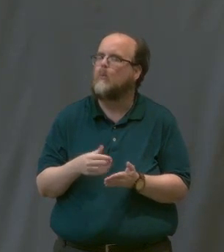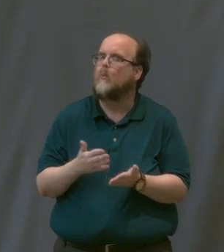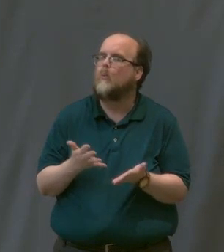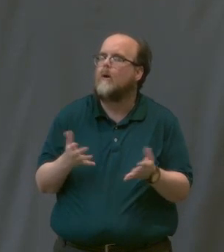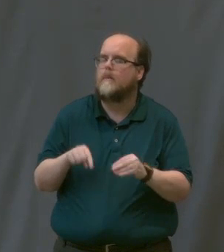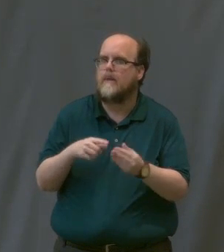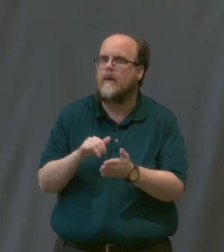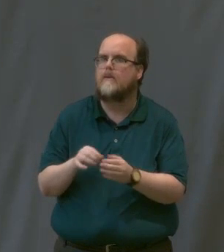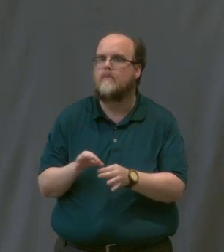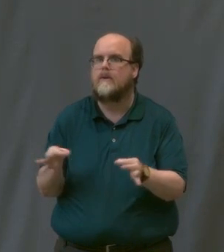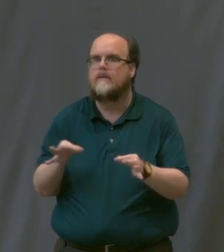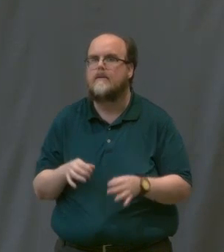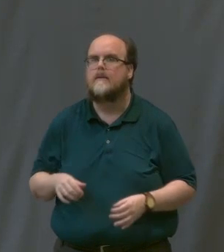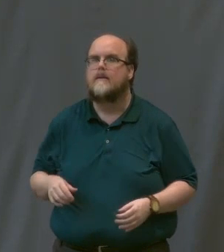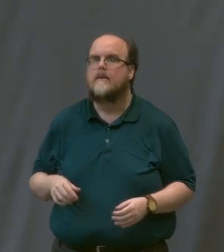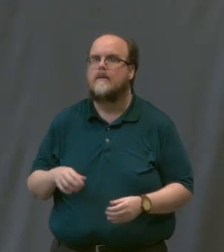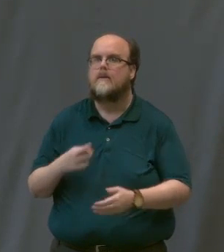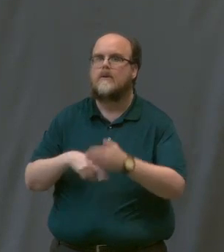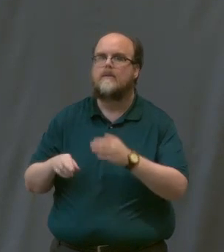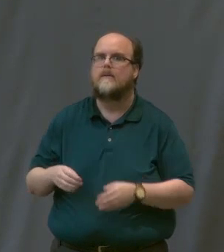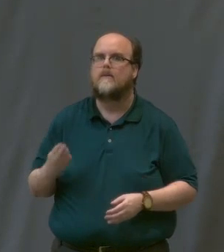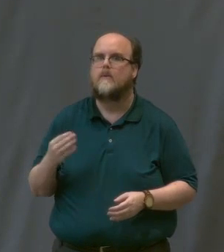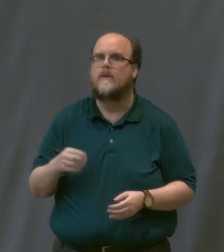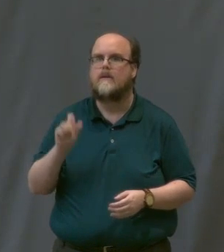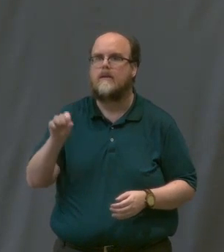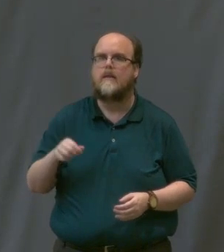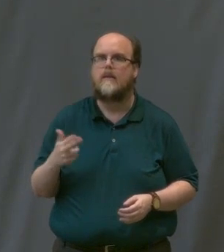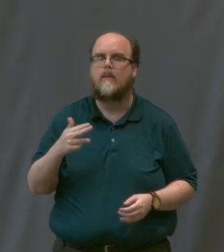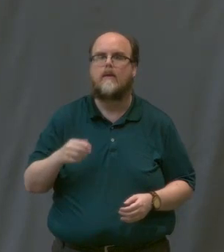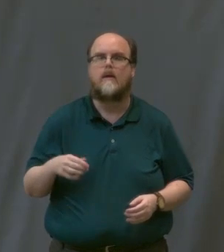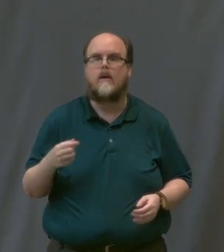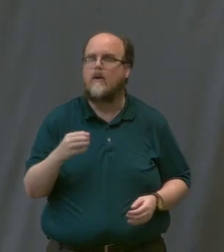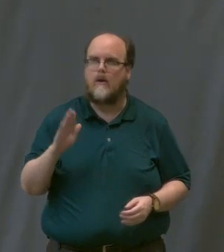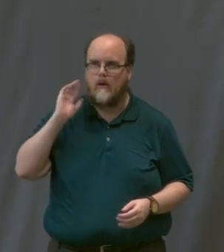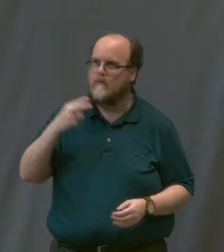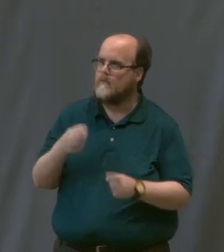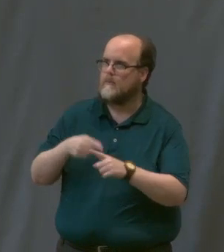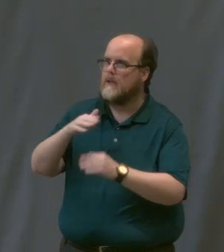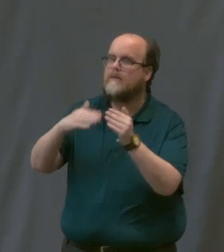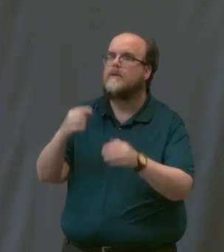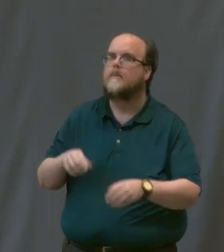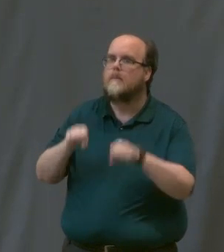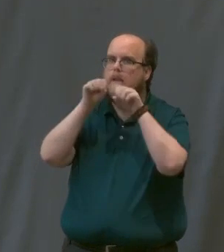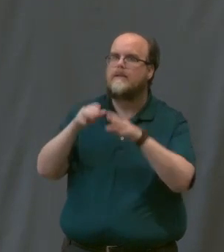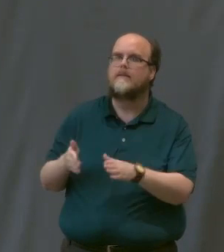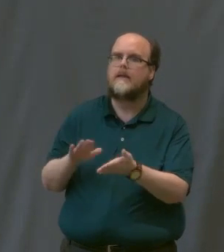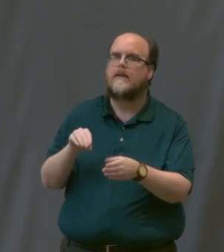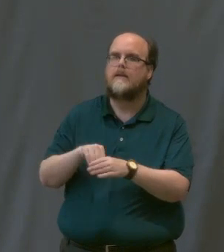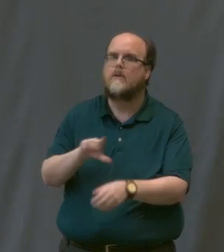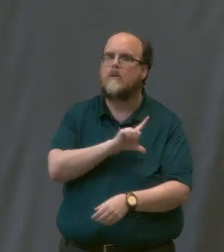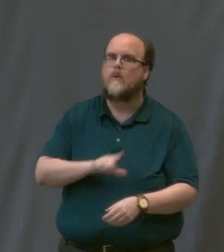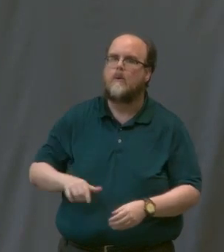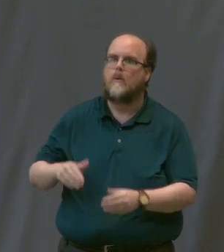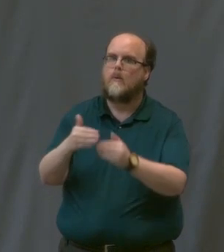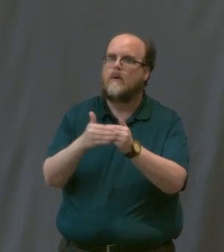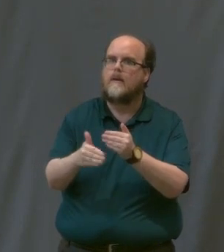Revelation chapter 14, verse 13 says, And I heard a voice from heaven saying unto me, Right, blessed are the dead which die in the Lord from